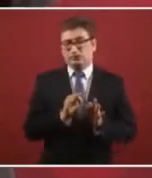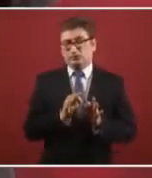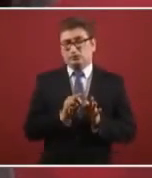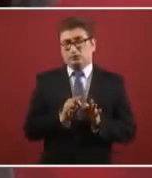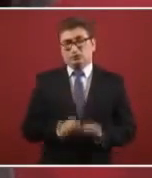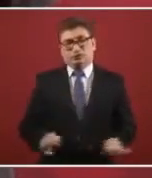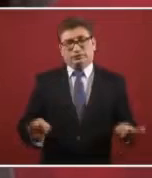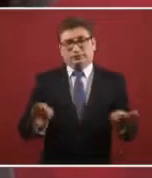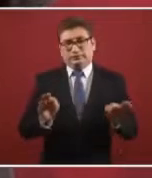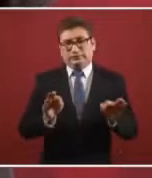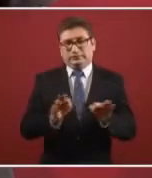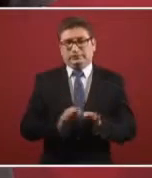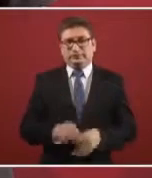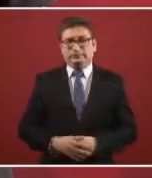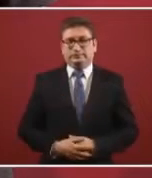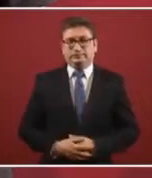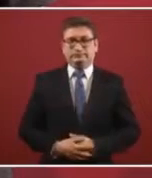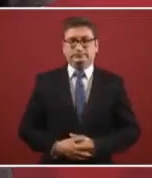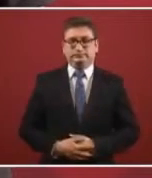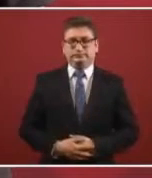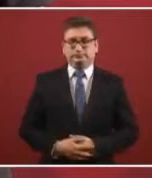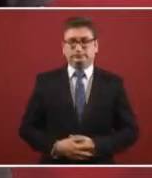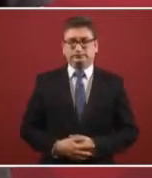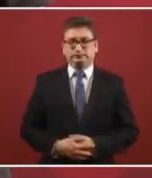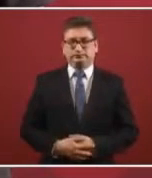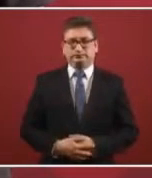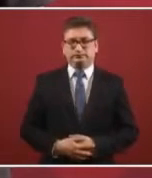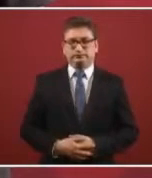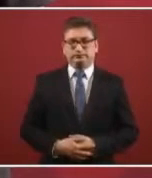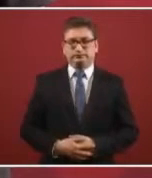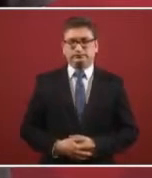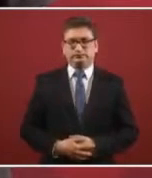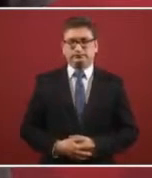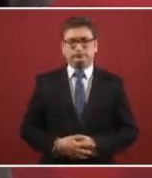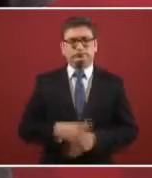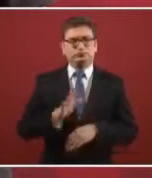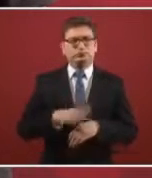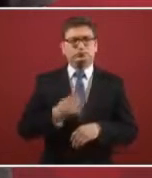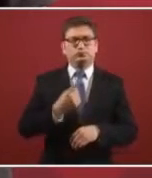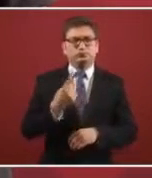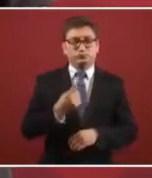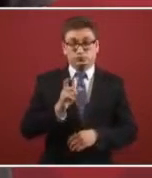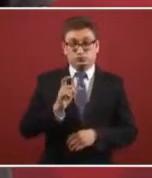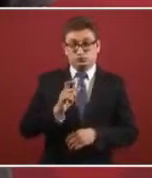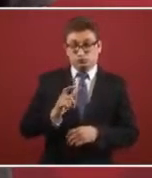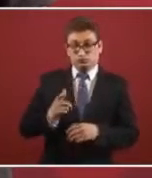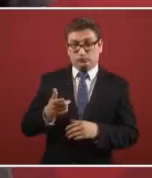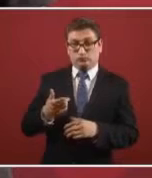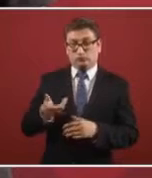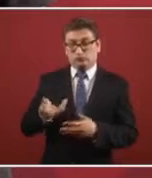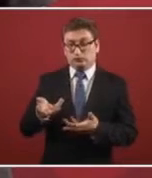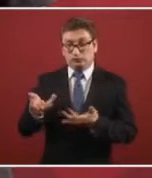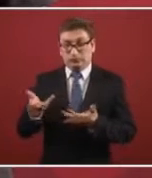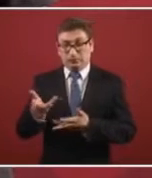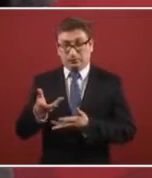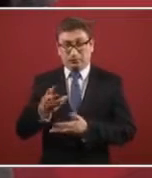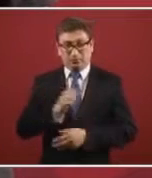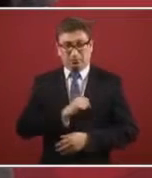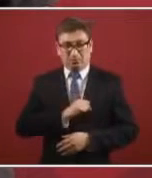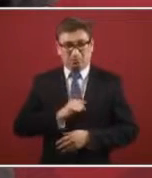importantísimo. Very important. Porque cuando se trata de crímenes de Estado, when it becomes to crimes of